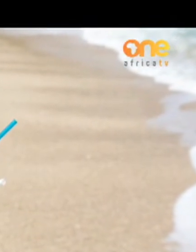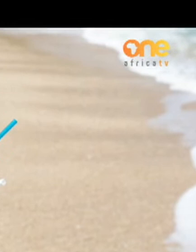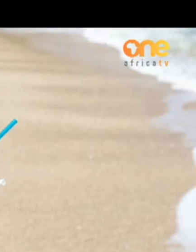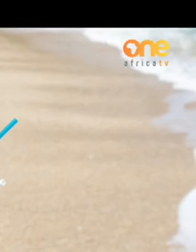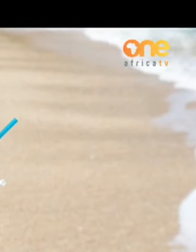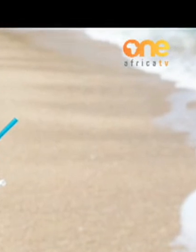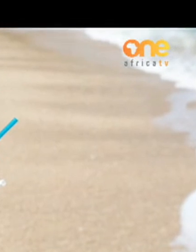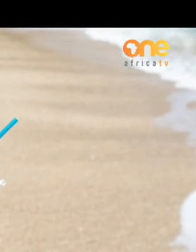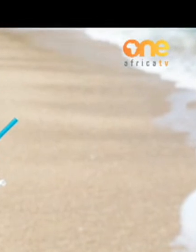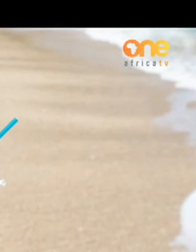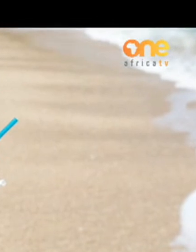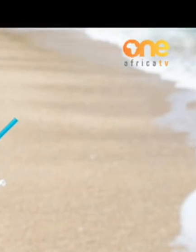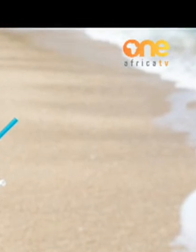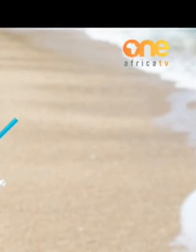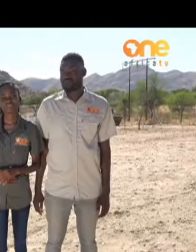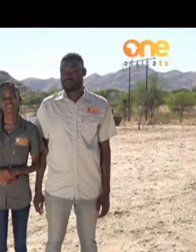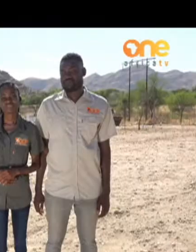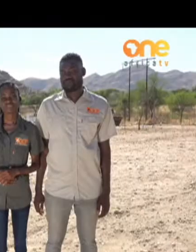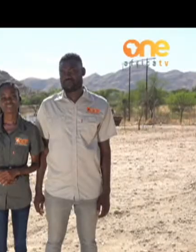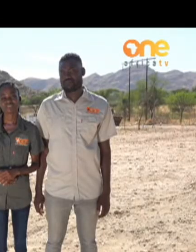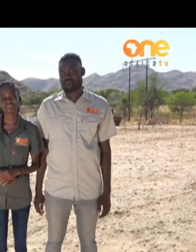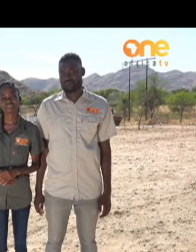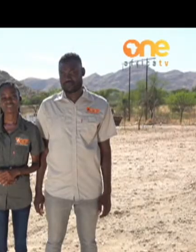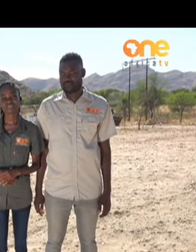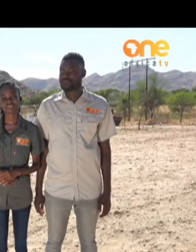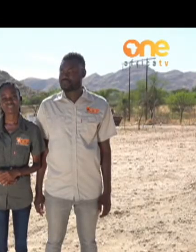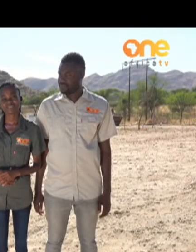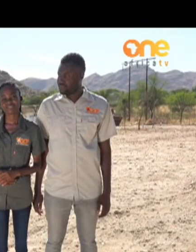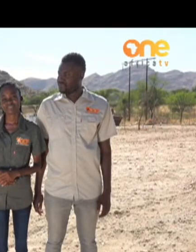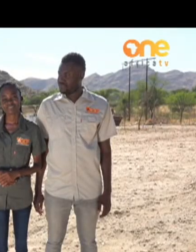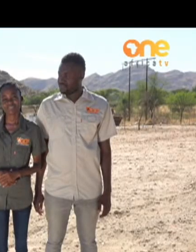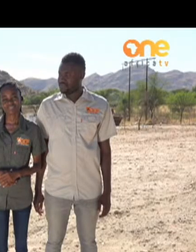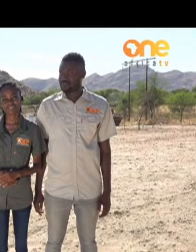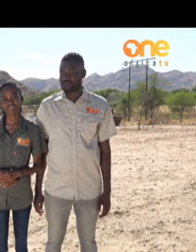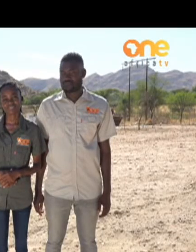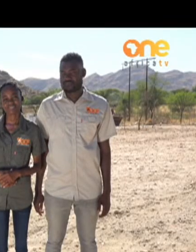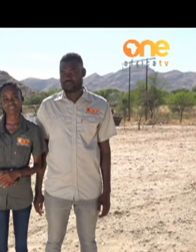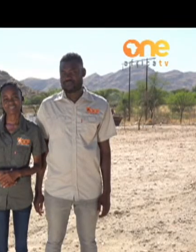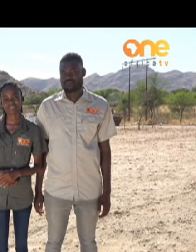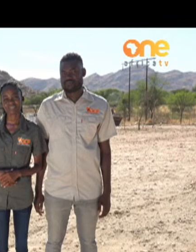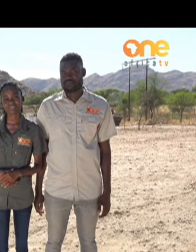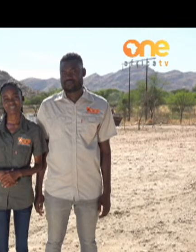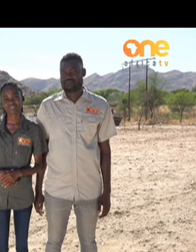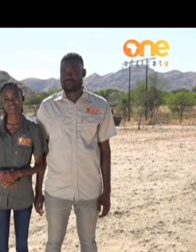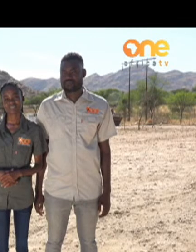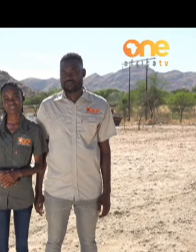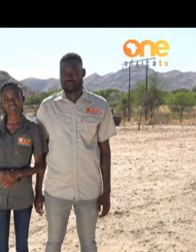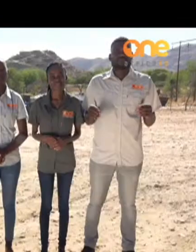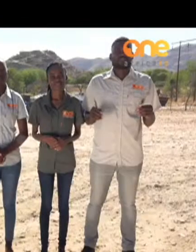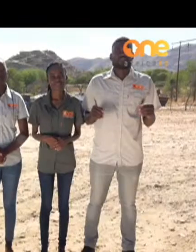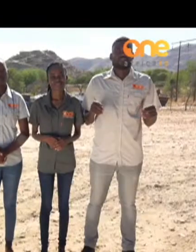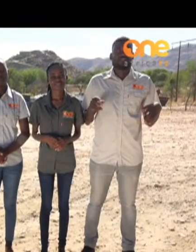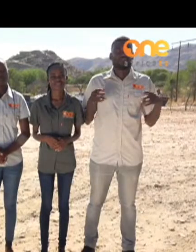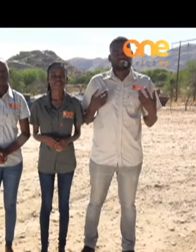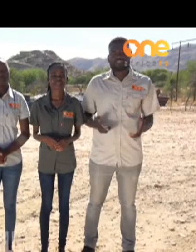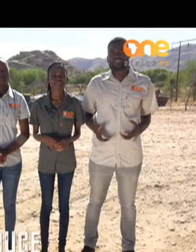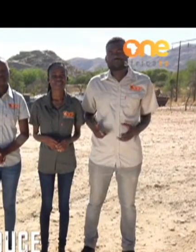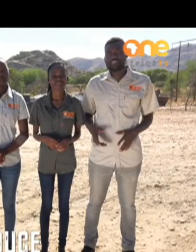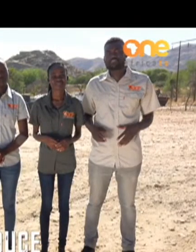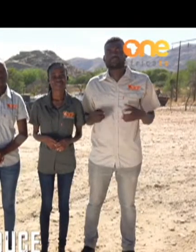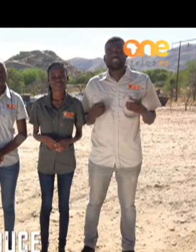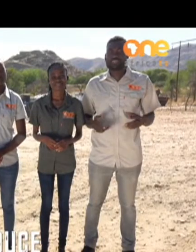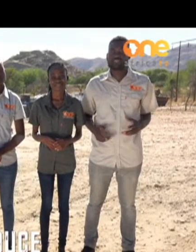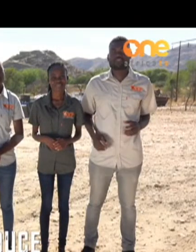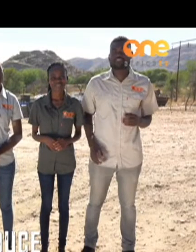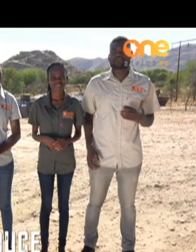drink. But if you really want to use a straw, remember there are many other reusable options. To reduce